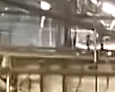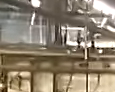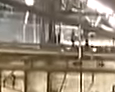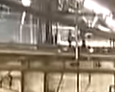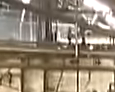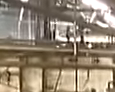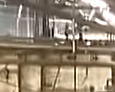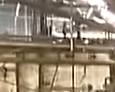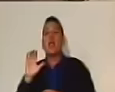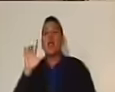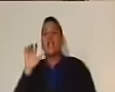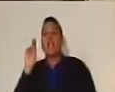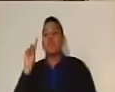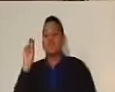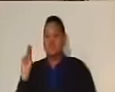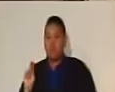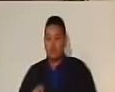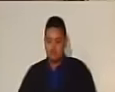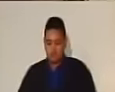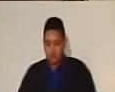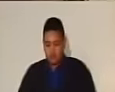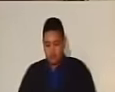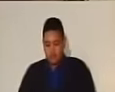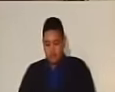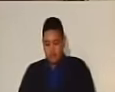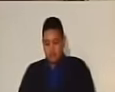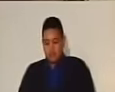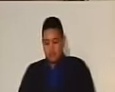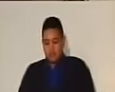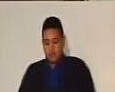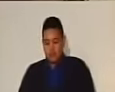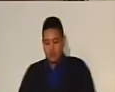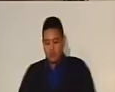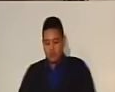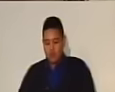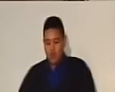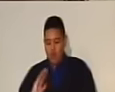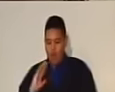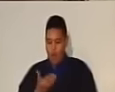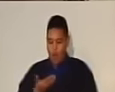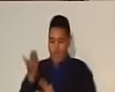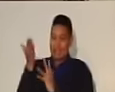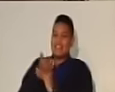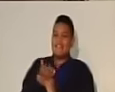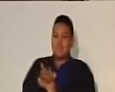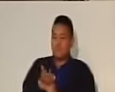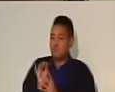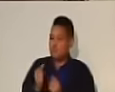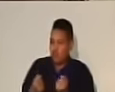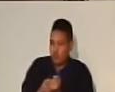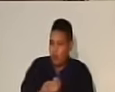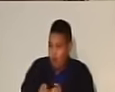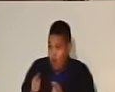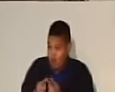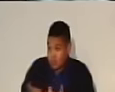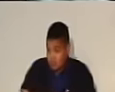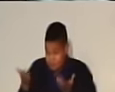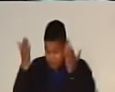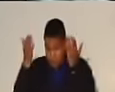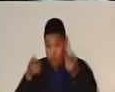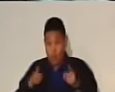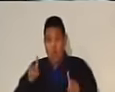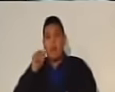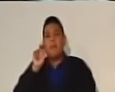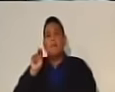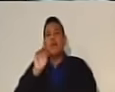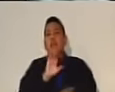-2017 crop year. Our intervention is a holding position while Pan-Caribbean engages